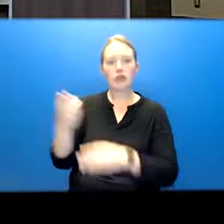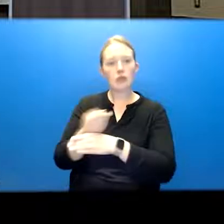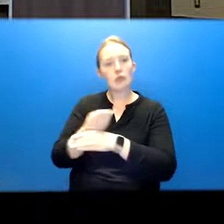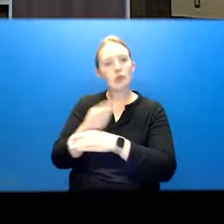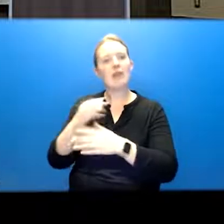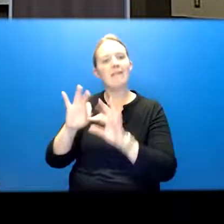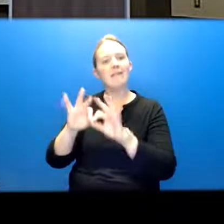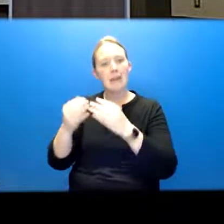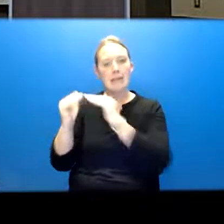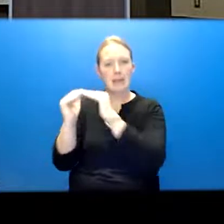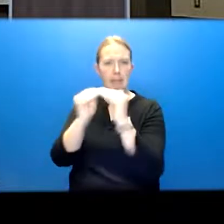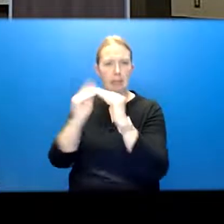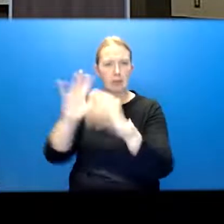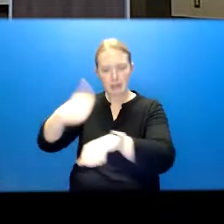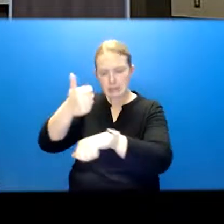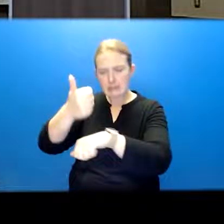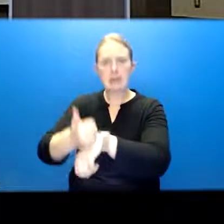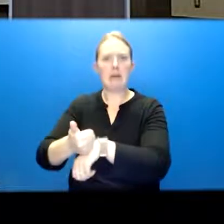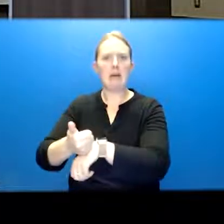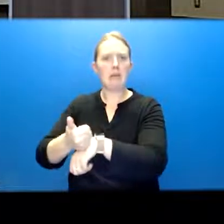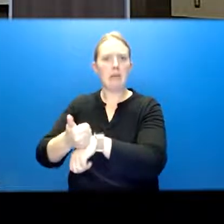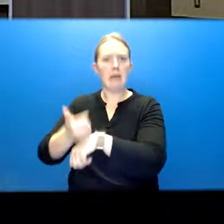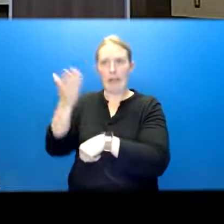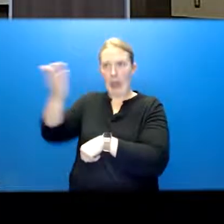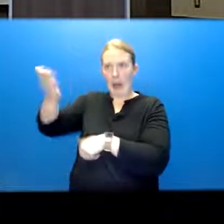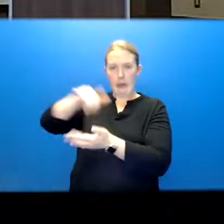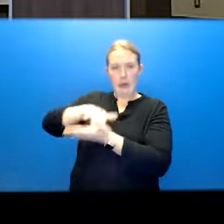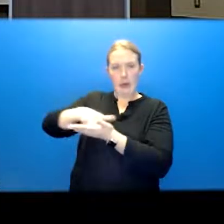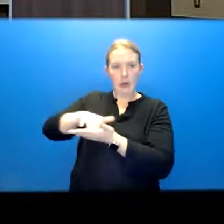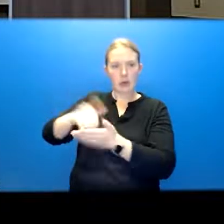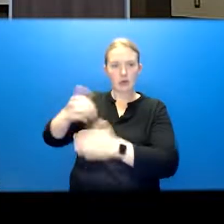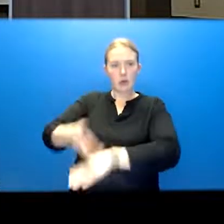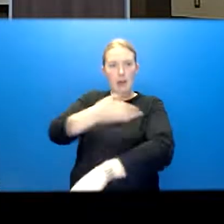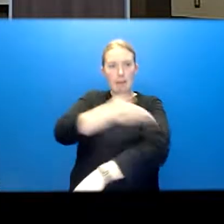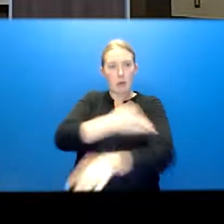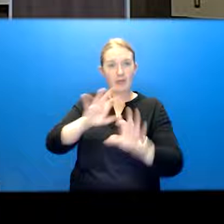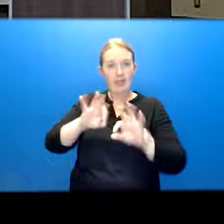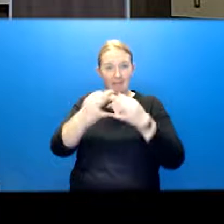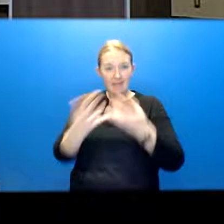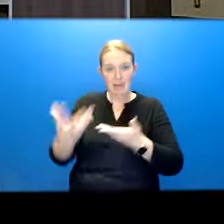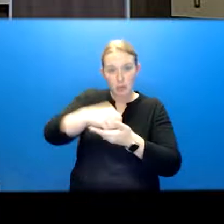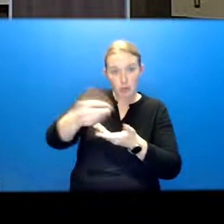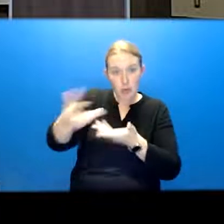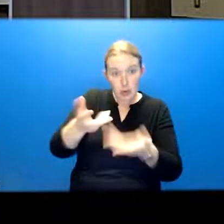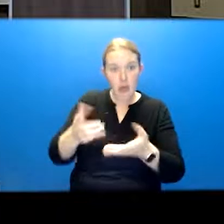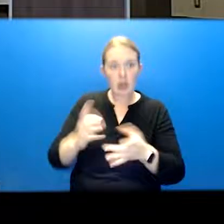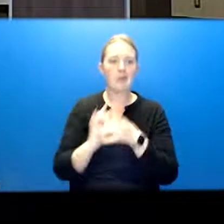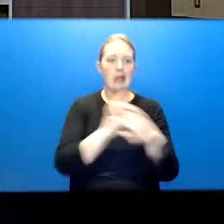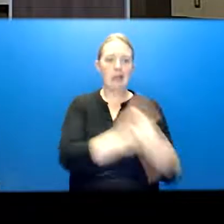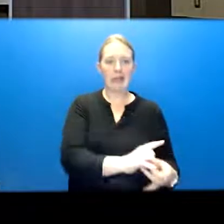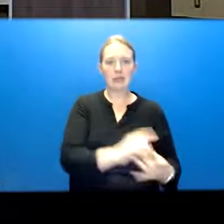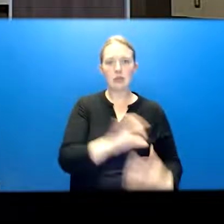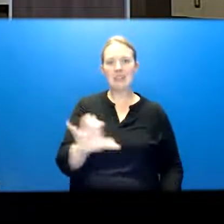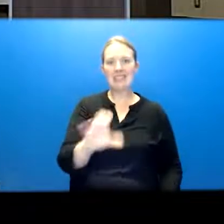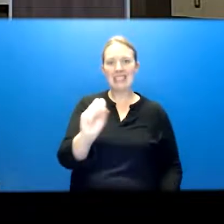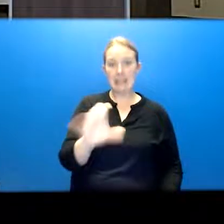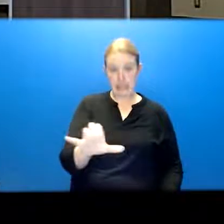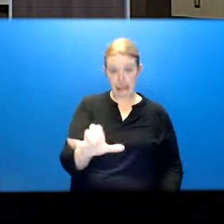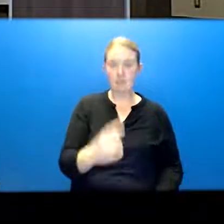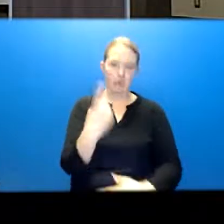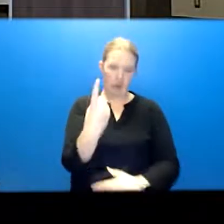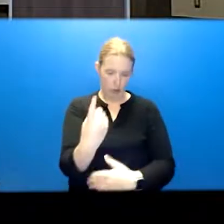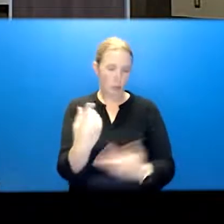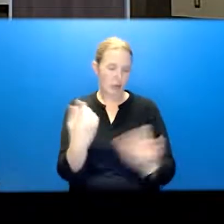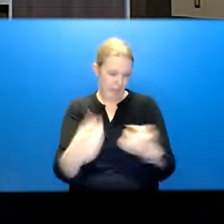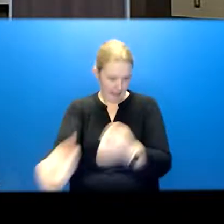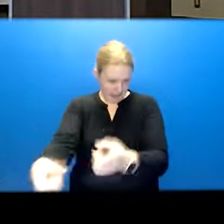established within New York to really improve family engagement in coordinated specialty care. So that's one effort that's being